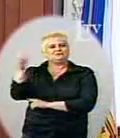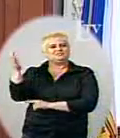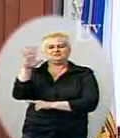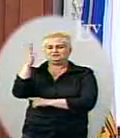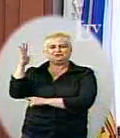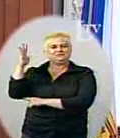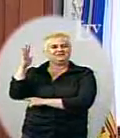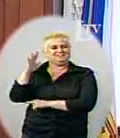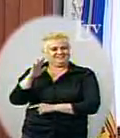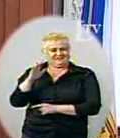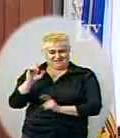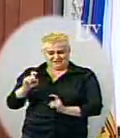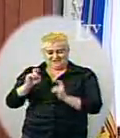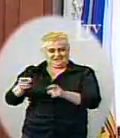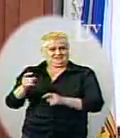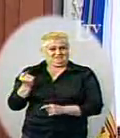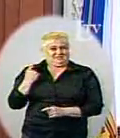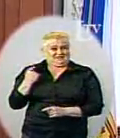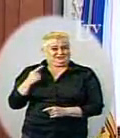in 2011.